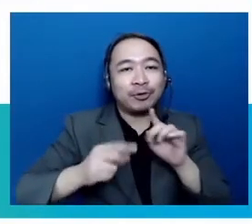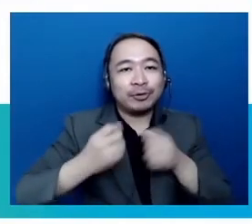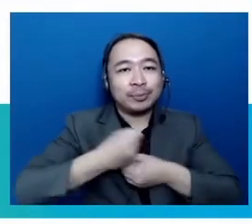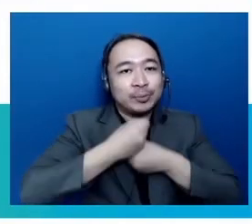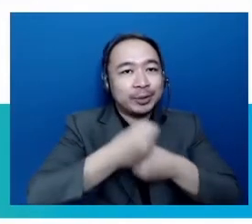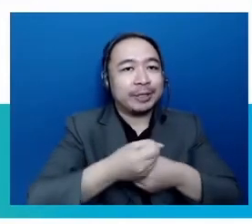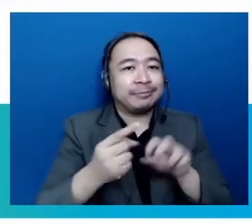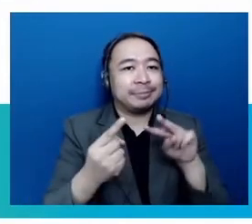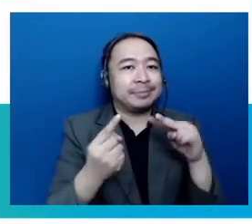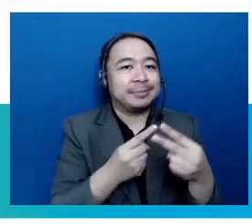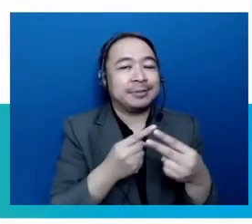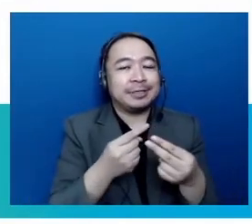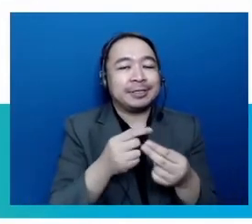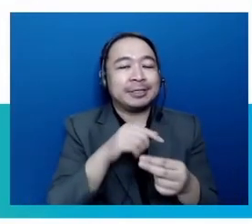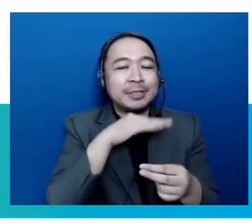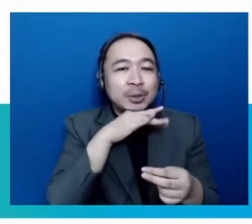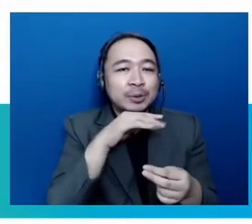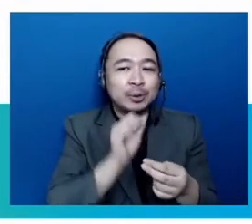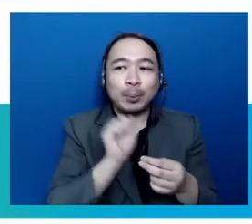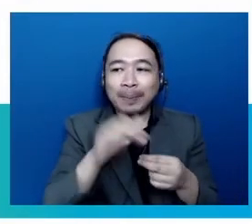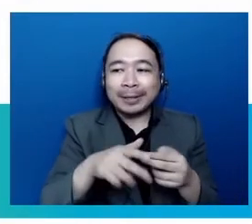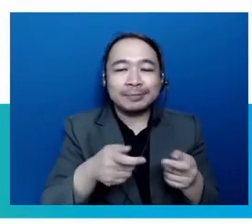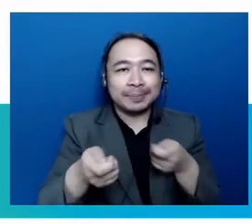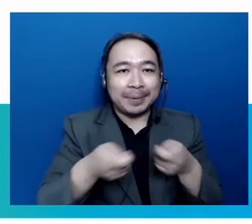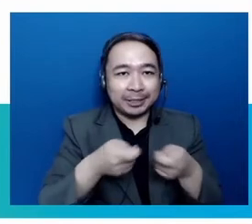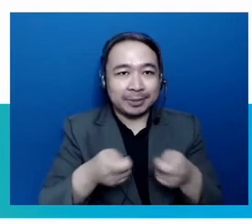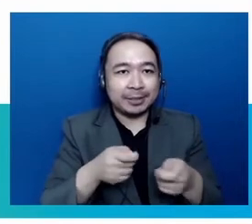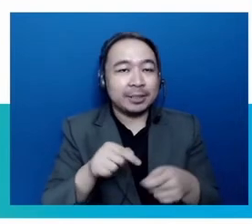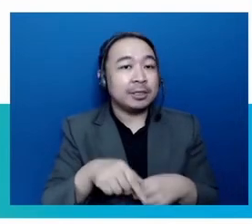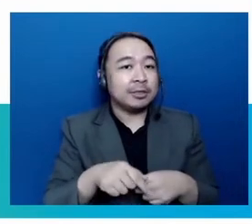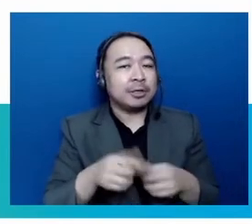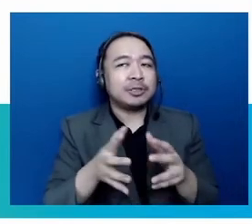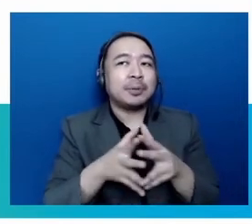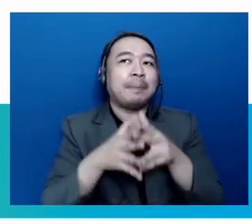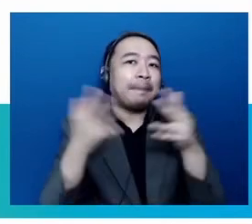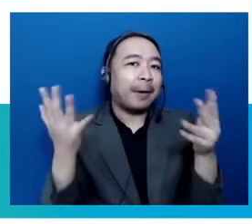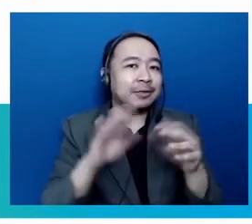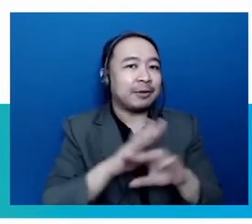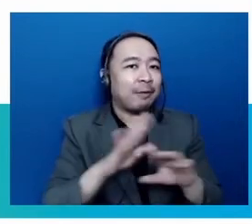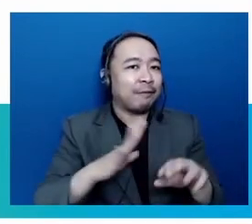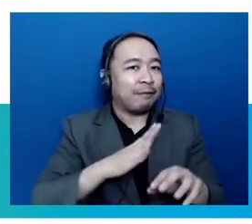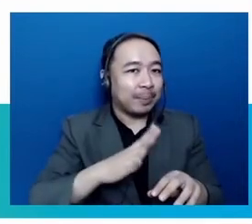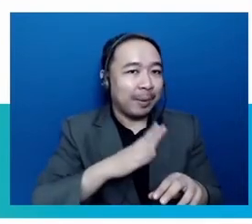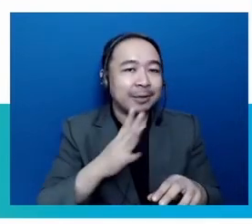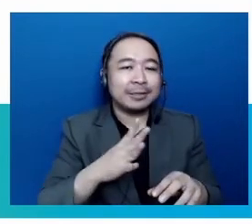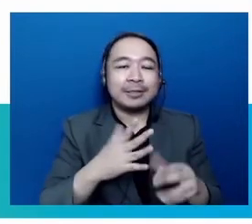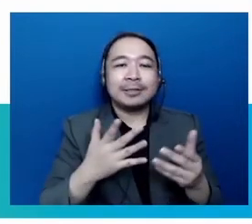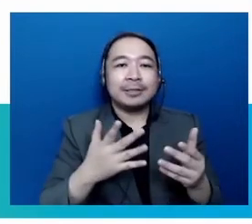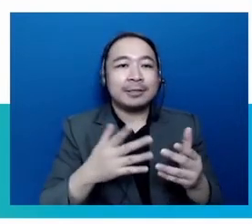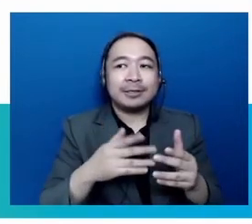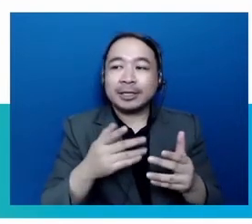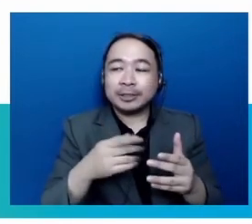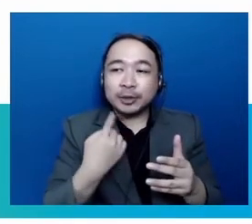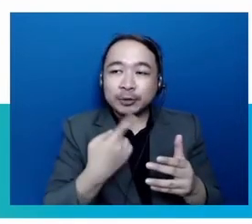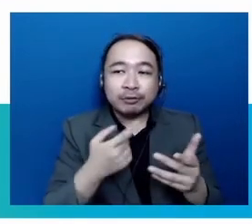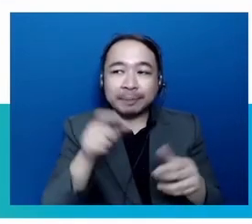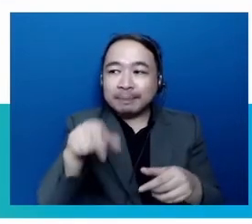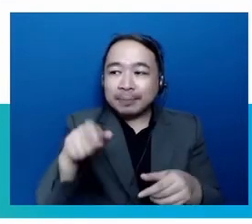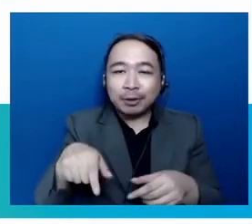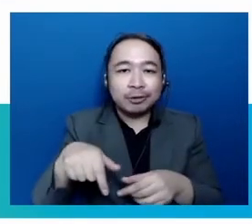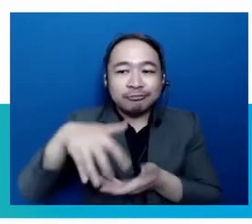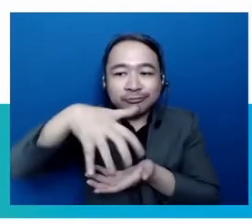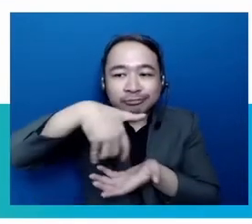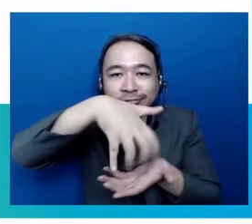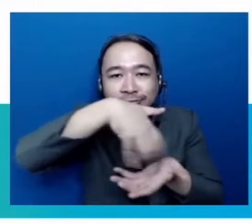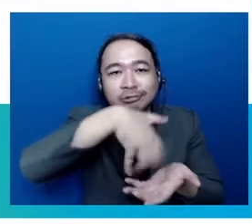So in the waste management industry, there's a huge informal sector. They're the informal waste pickers. You know, they scavenge to